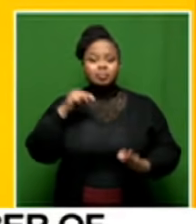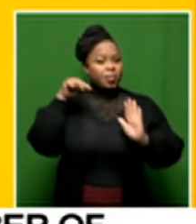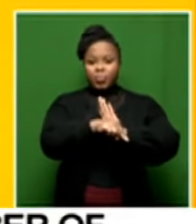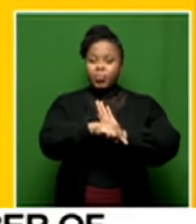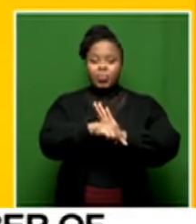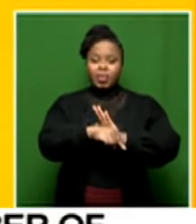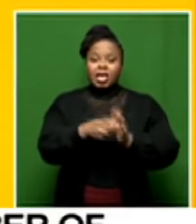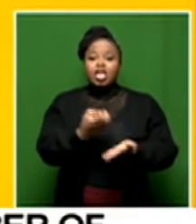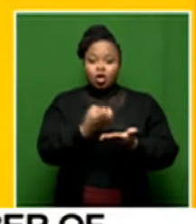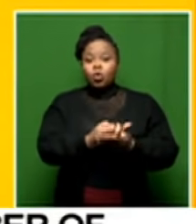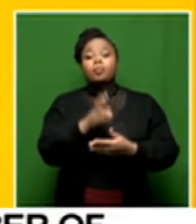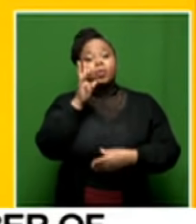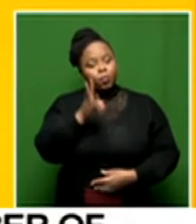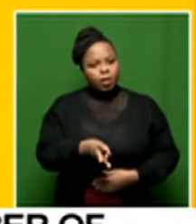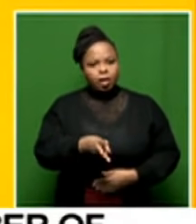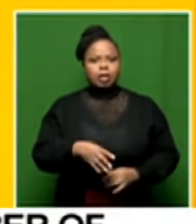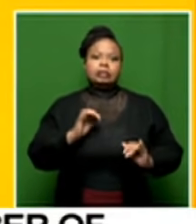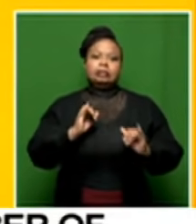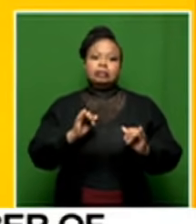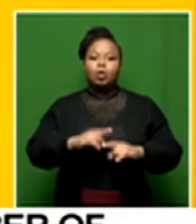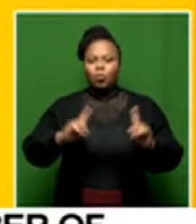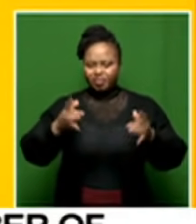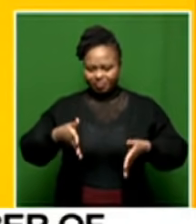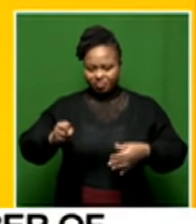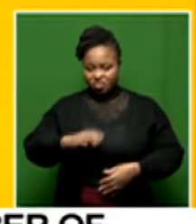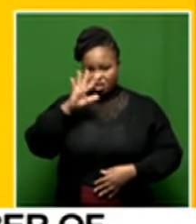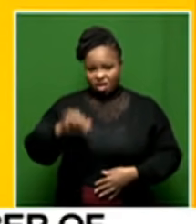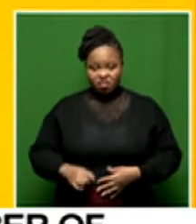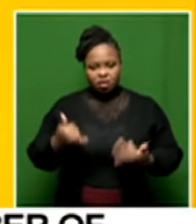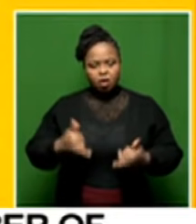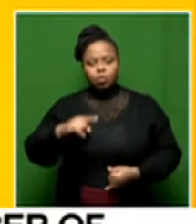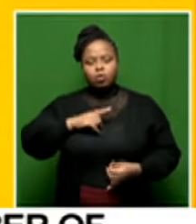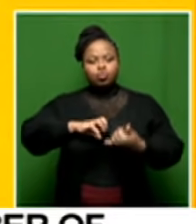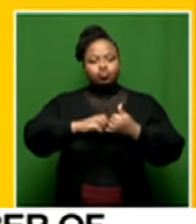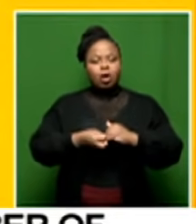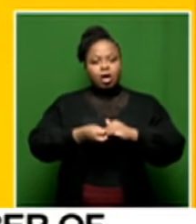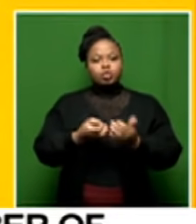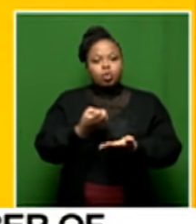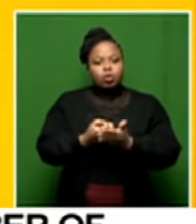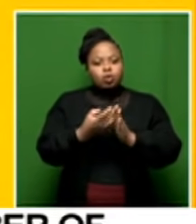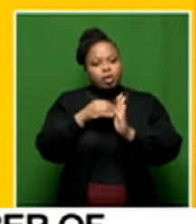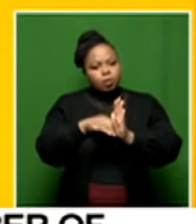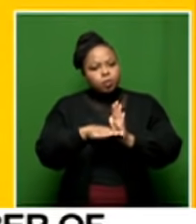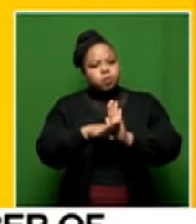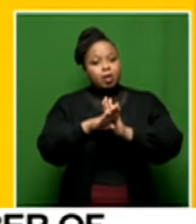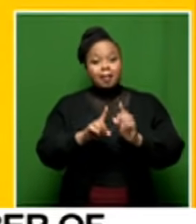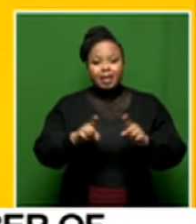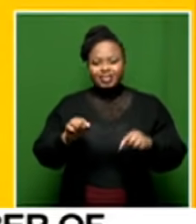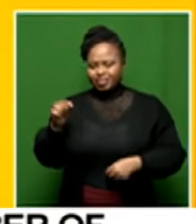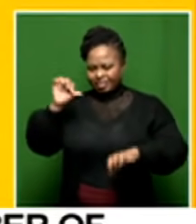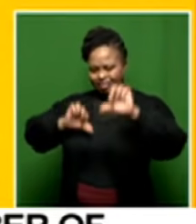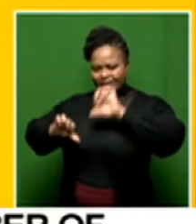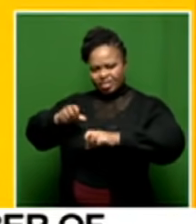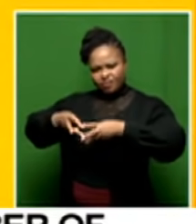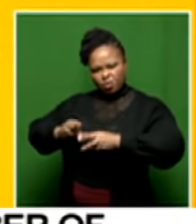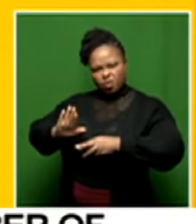the worst thing that we can do to a country, and especially South Africa now as we're trying to turn. However, scientifically, particularly what we